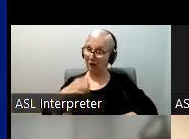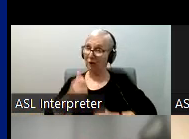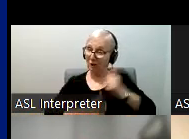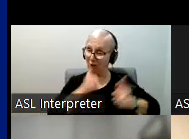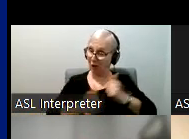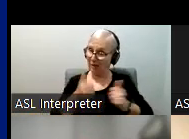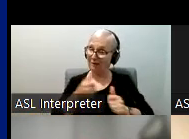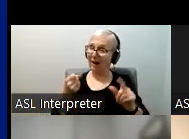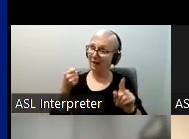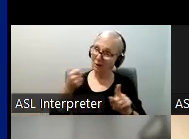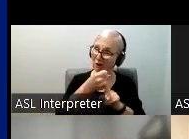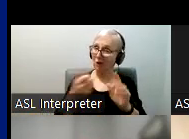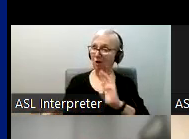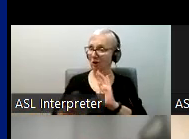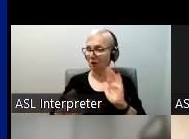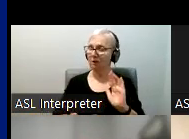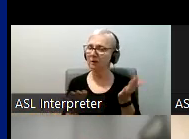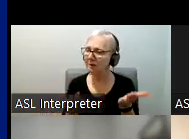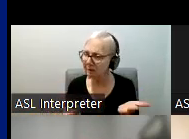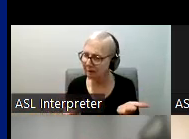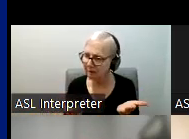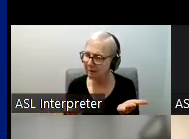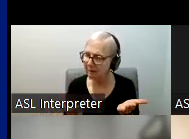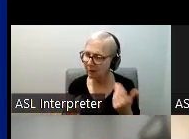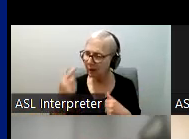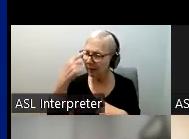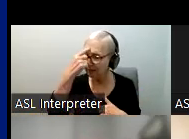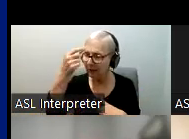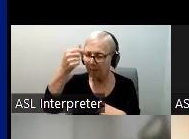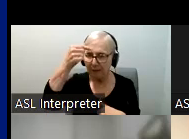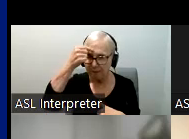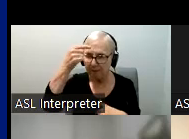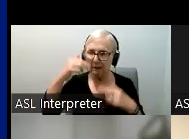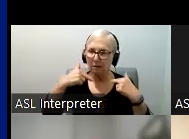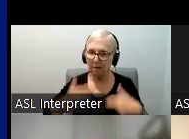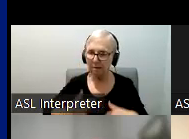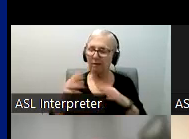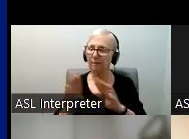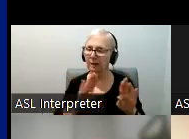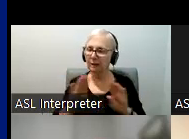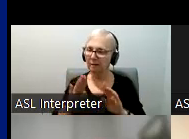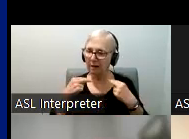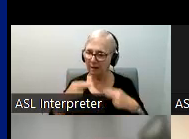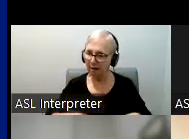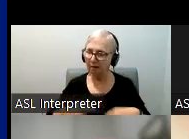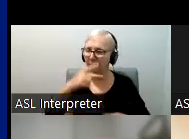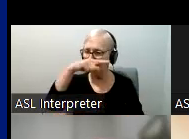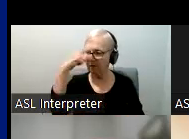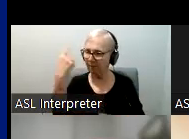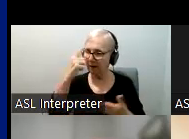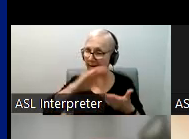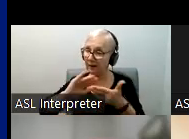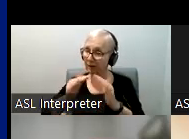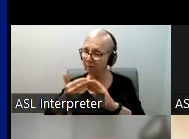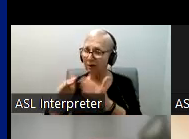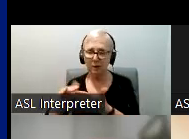assault charges. When I think about the mental health and the behavioral health of our Black community,